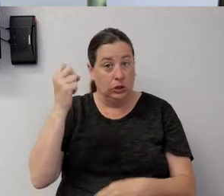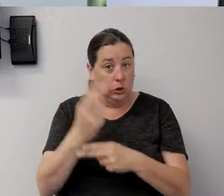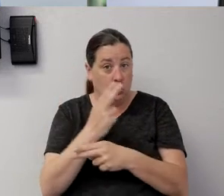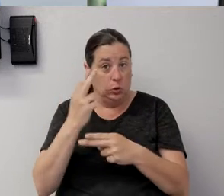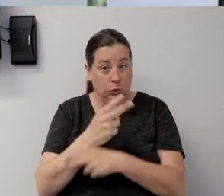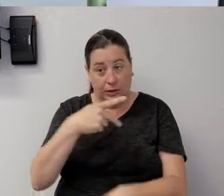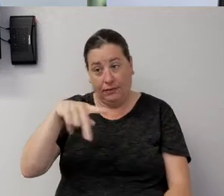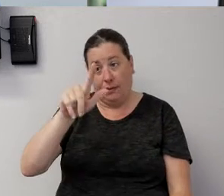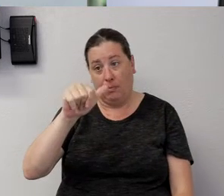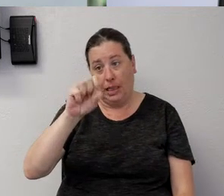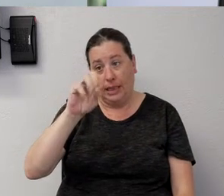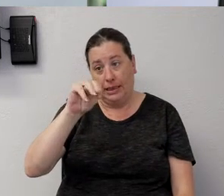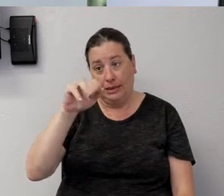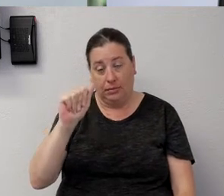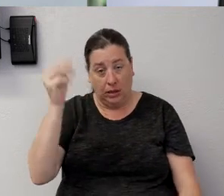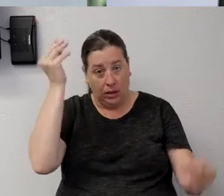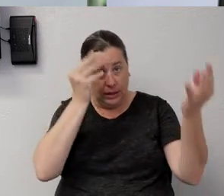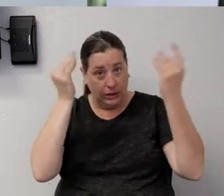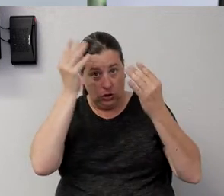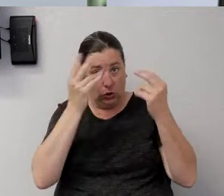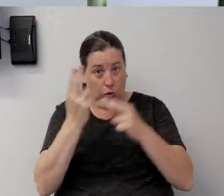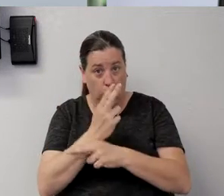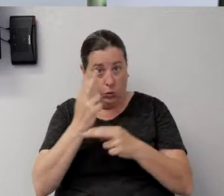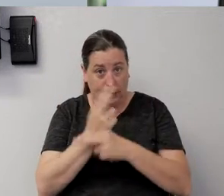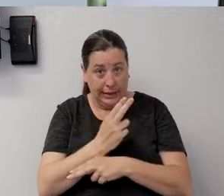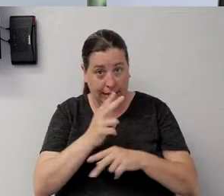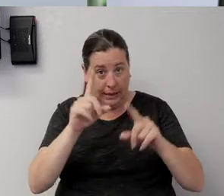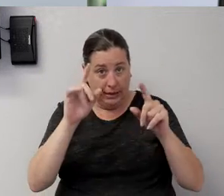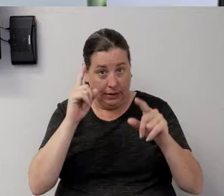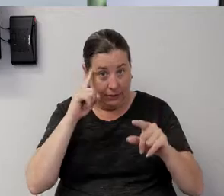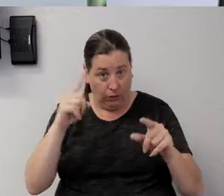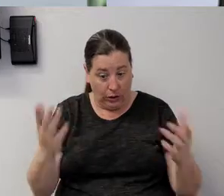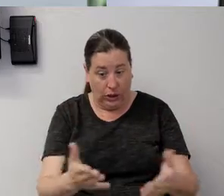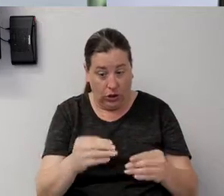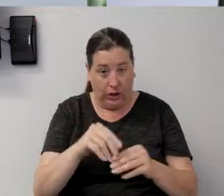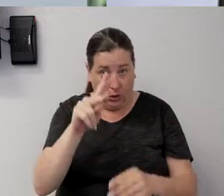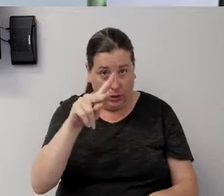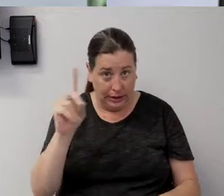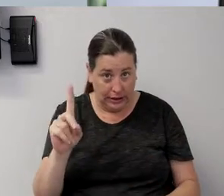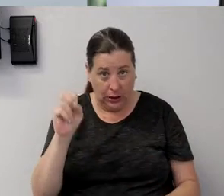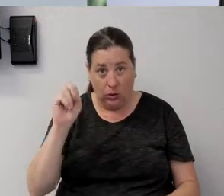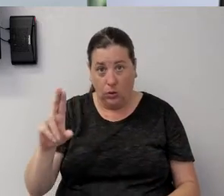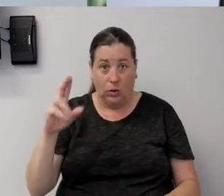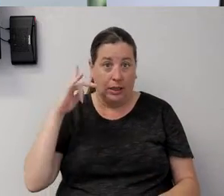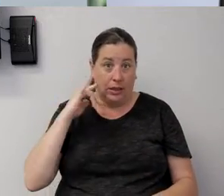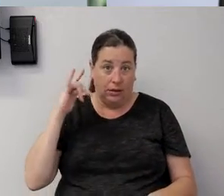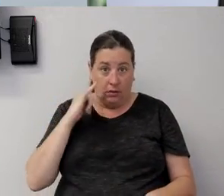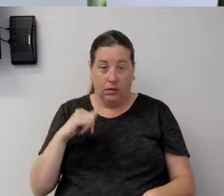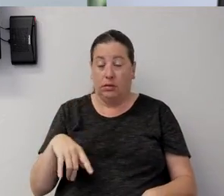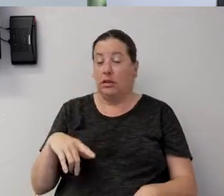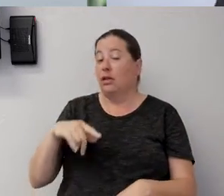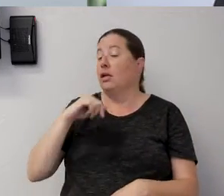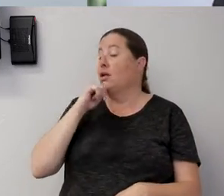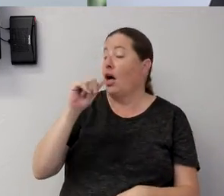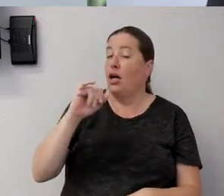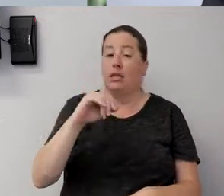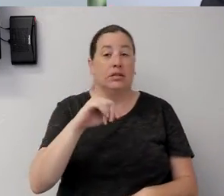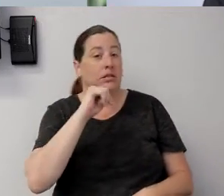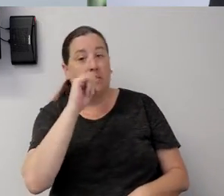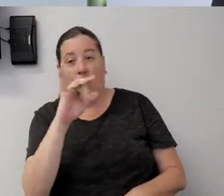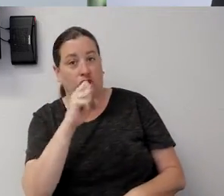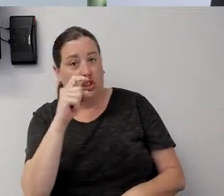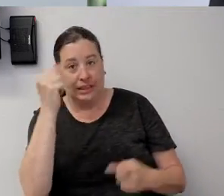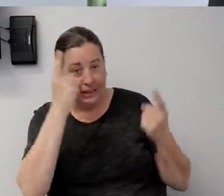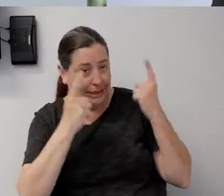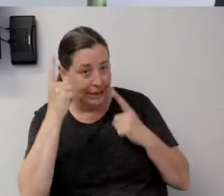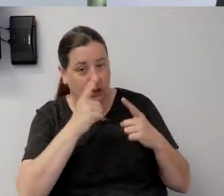in treating patients here at Kaweah Delta or anywhere in California? Yes, Okay. not just considered, but actually done. So thank you, Dr.